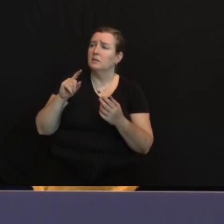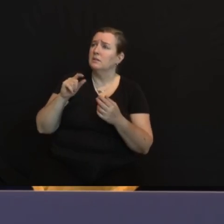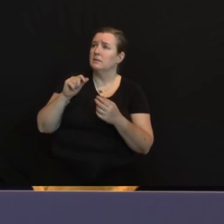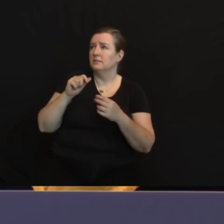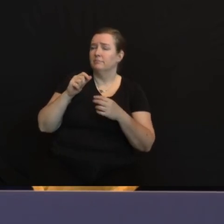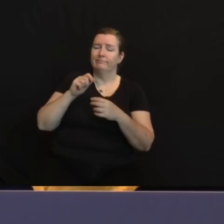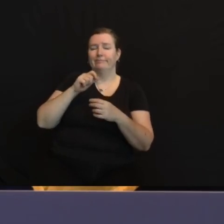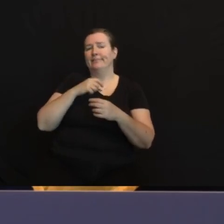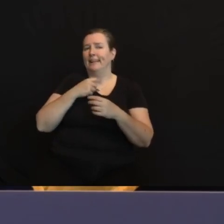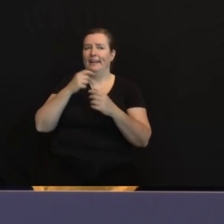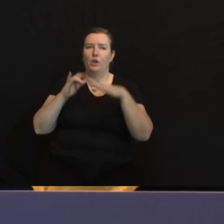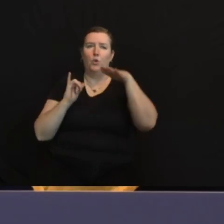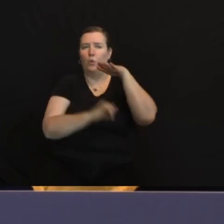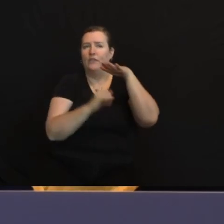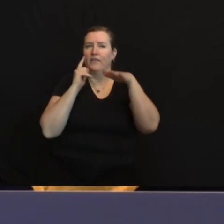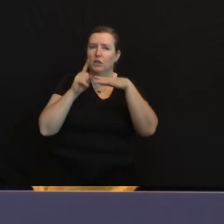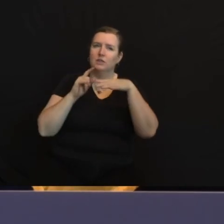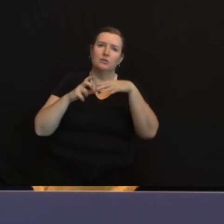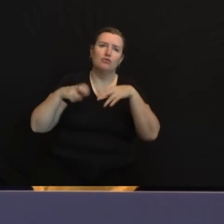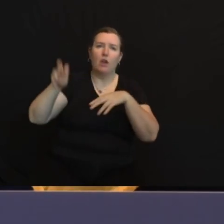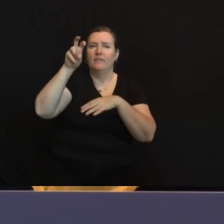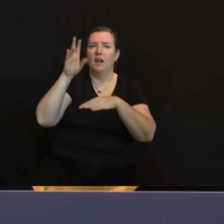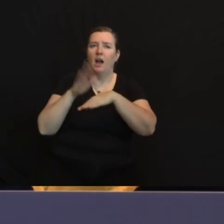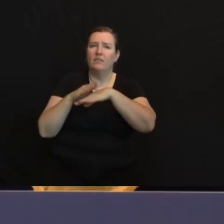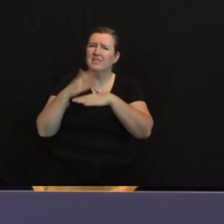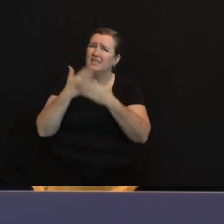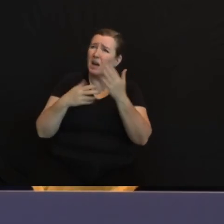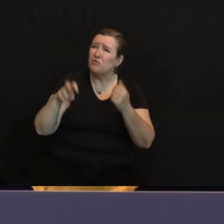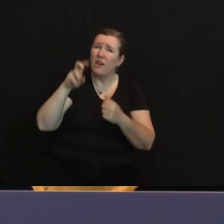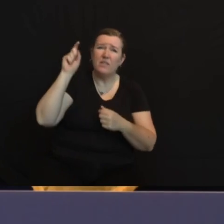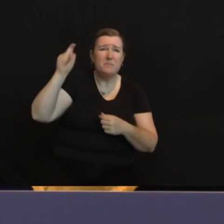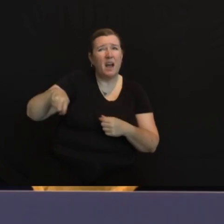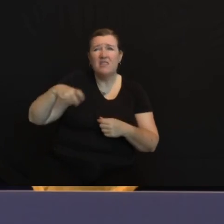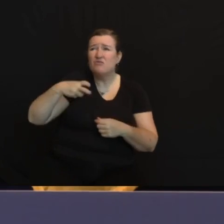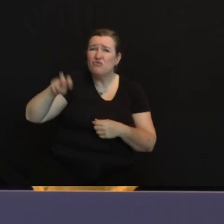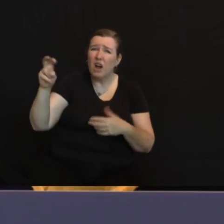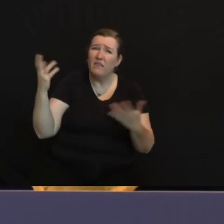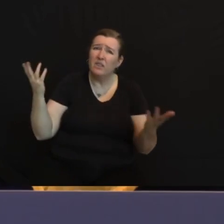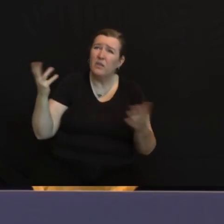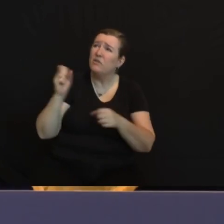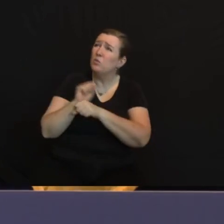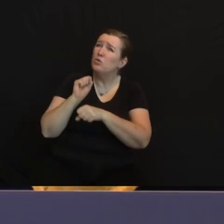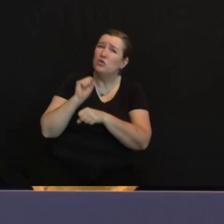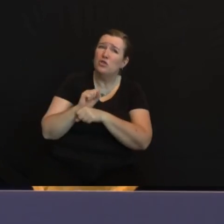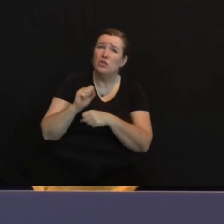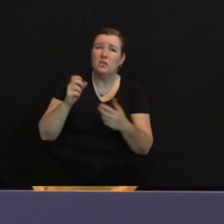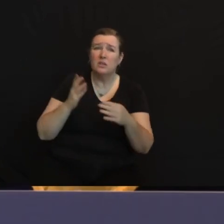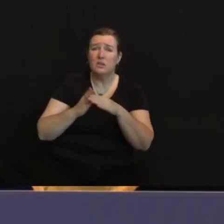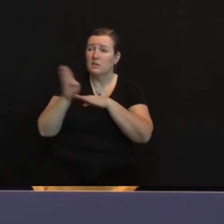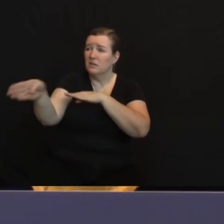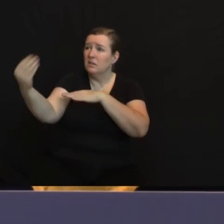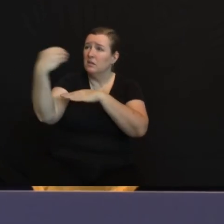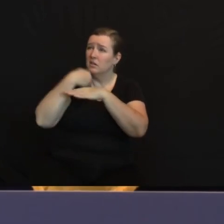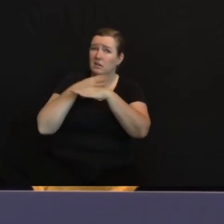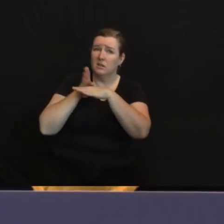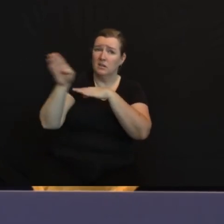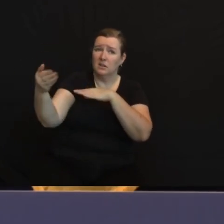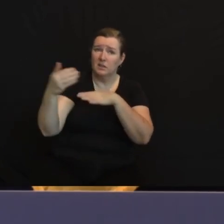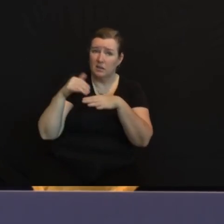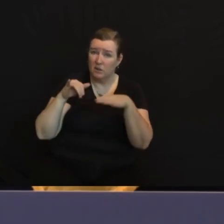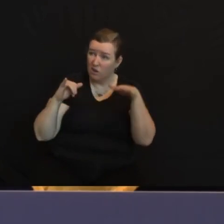some people just have to travel for work. So what's your guidance to people who cross the border into New York every day? And do people need to quarantine, or does the list